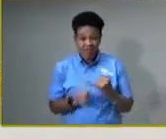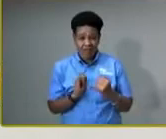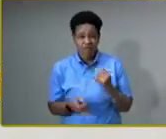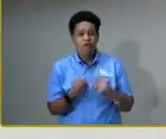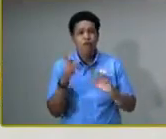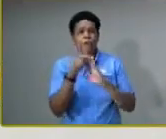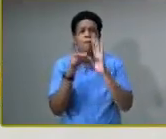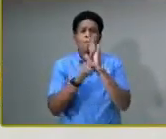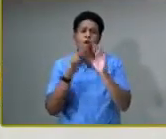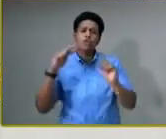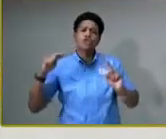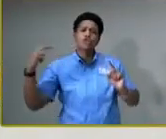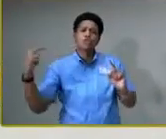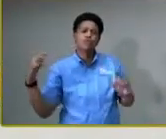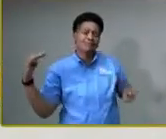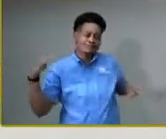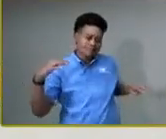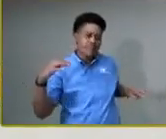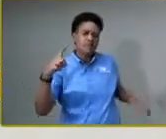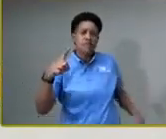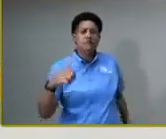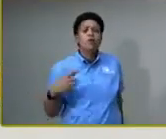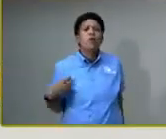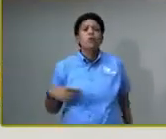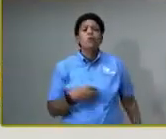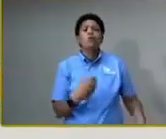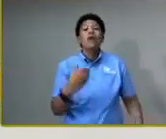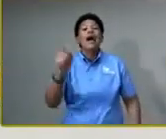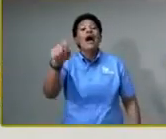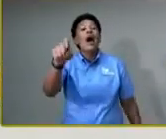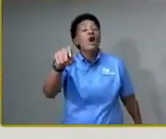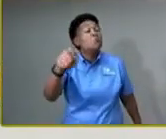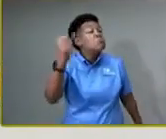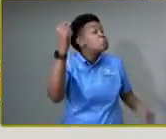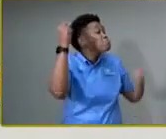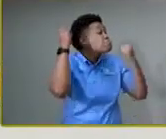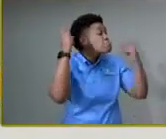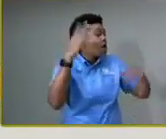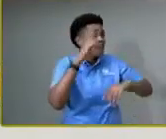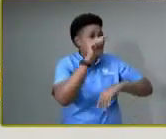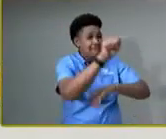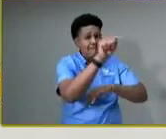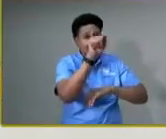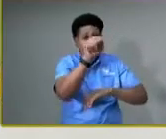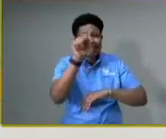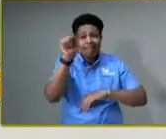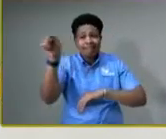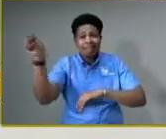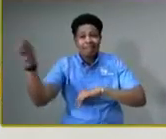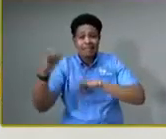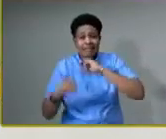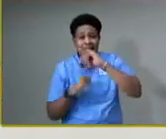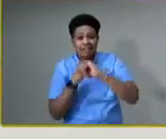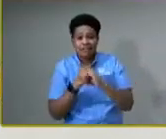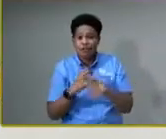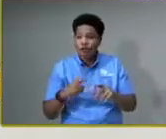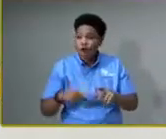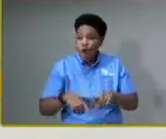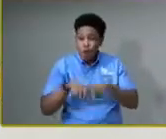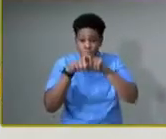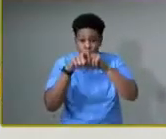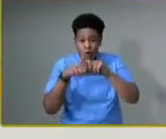policy perspective, we have had to, in a number of institutions, postpone, delay, if you